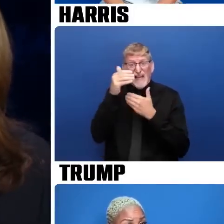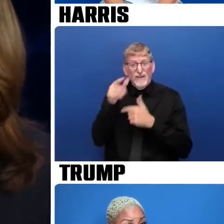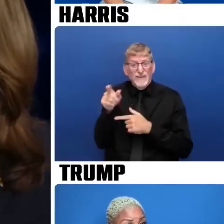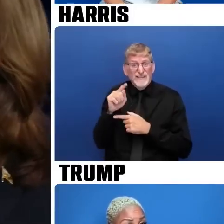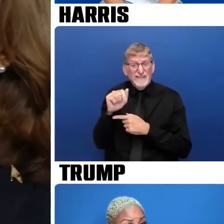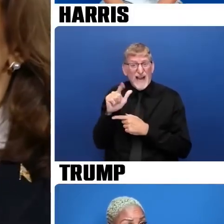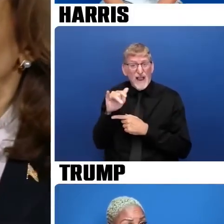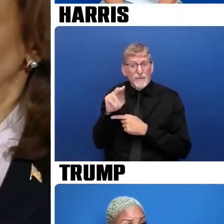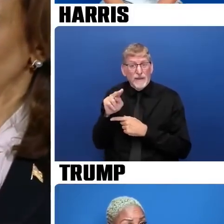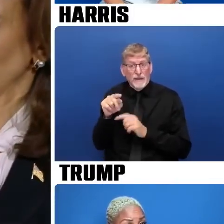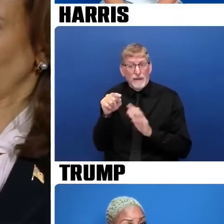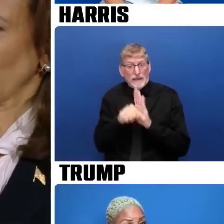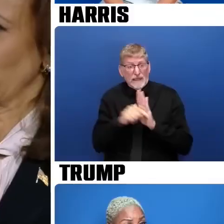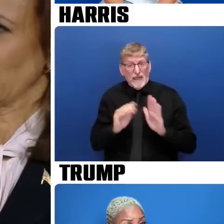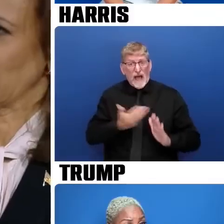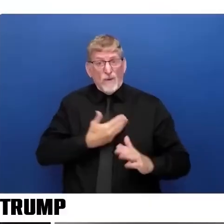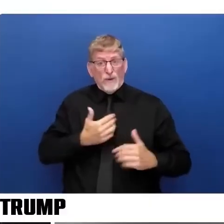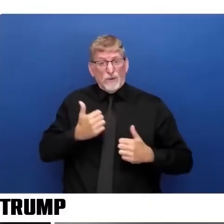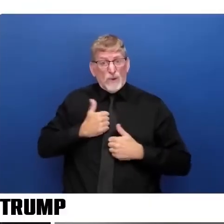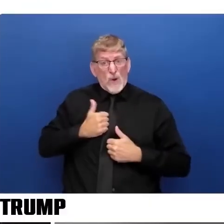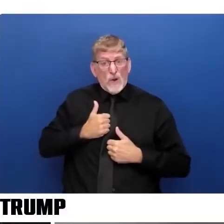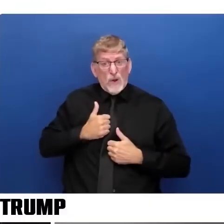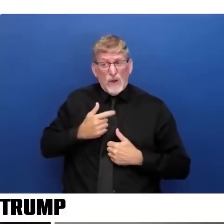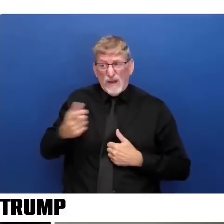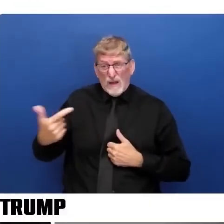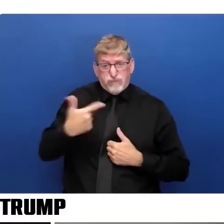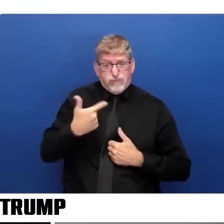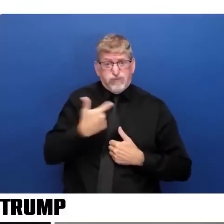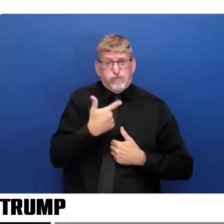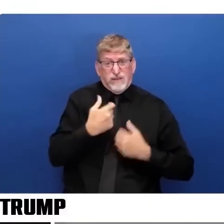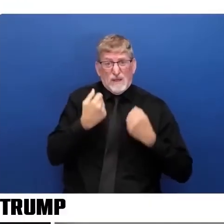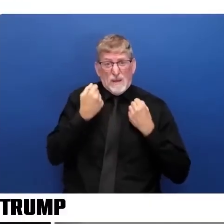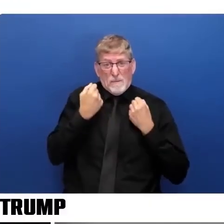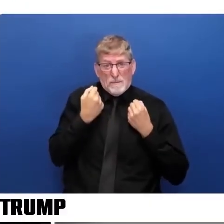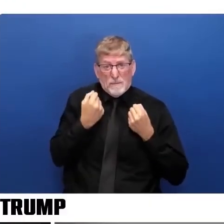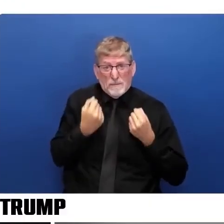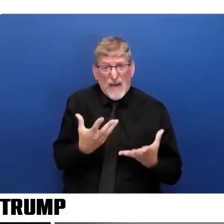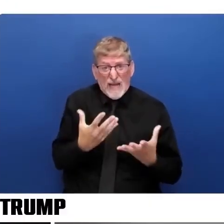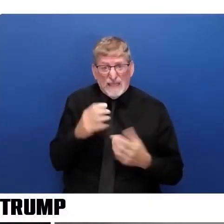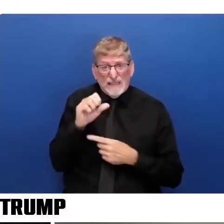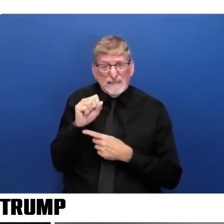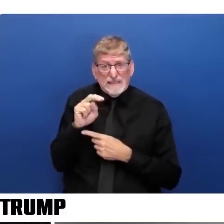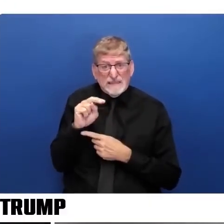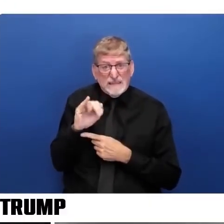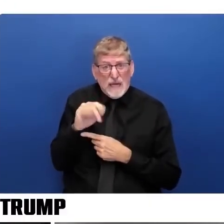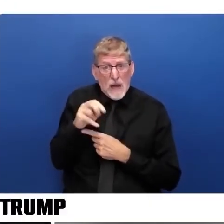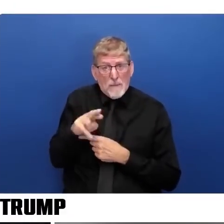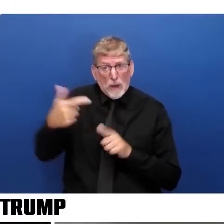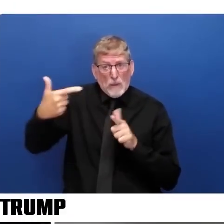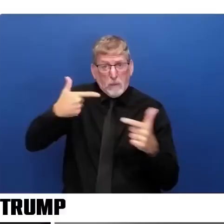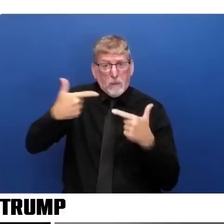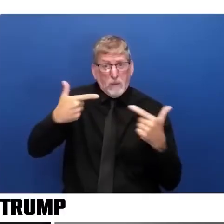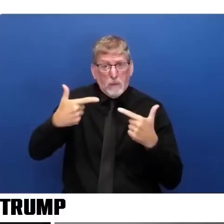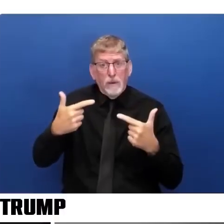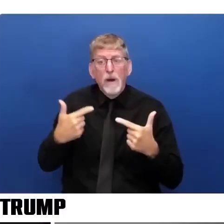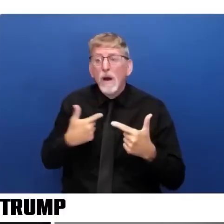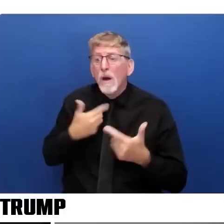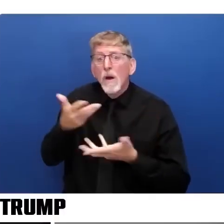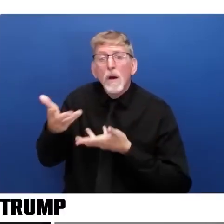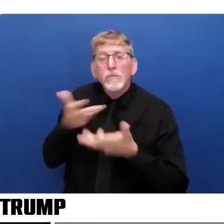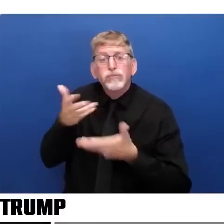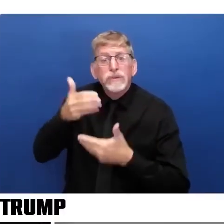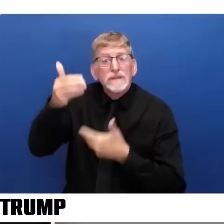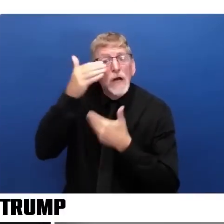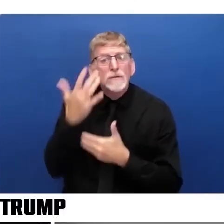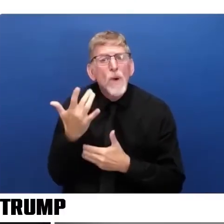a lot of them, with snipers. And I got involved with the Taliban because the Taliban was doing the killing. That's the